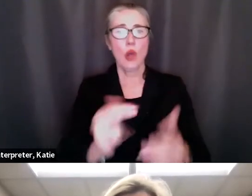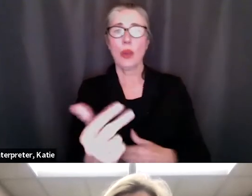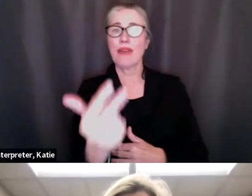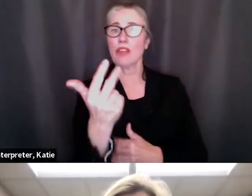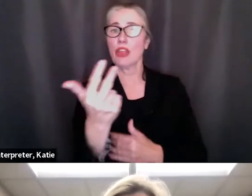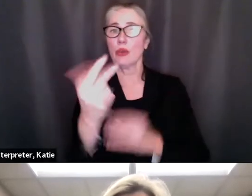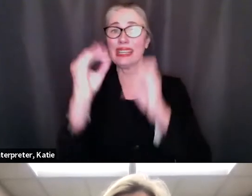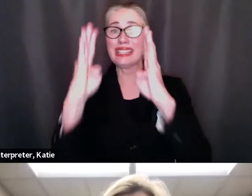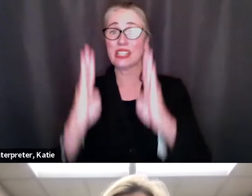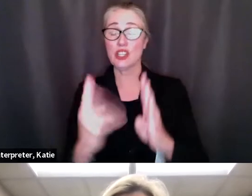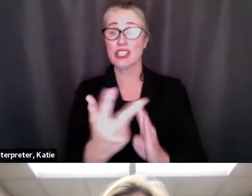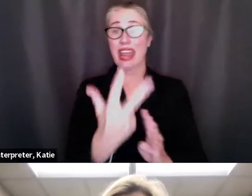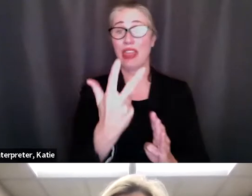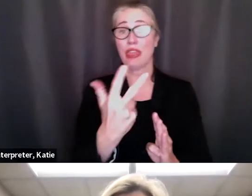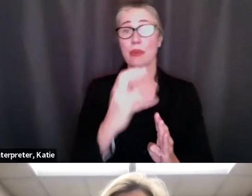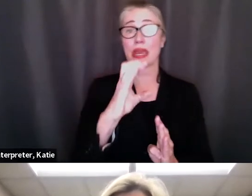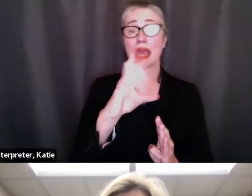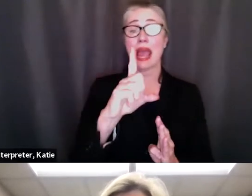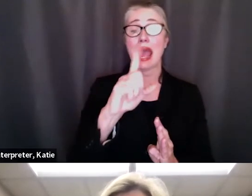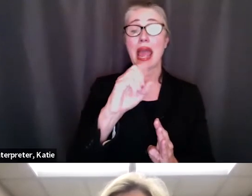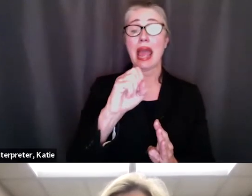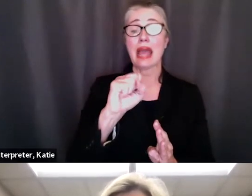classified staff tutors